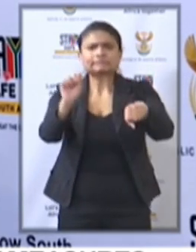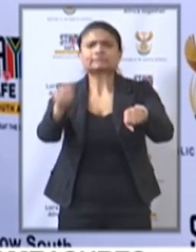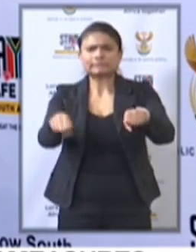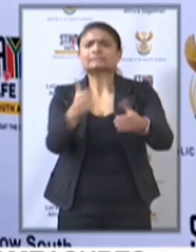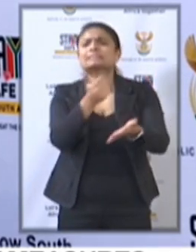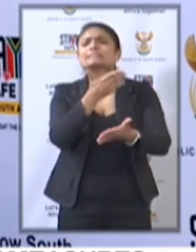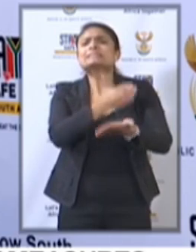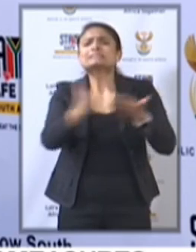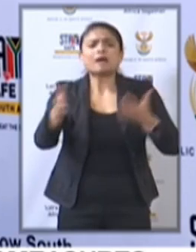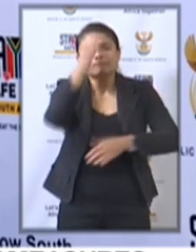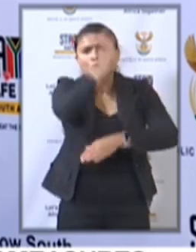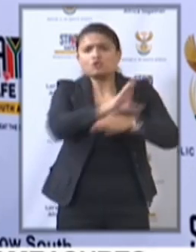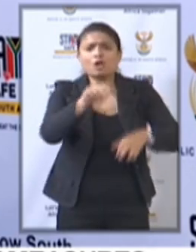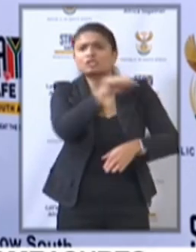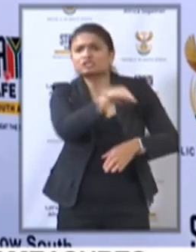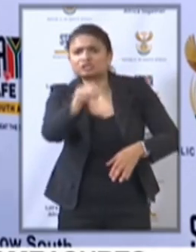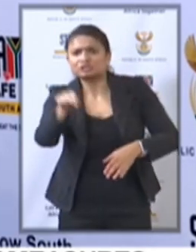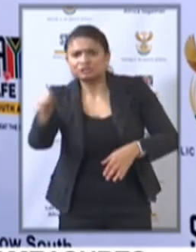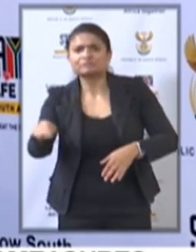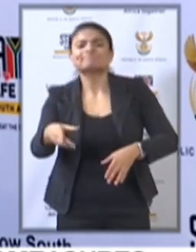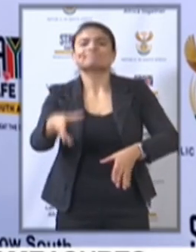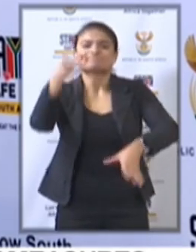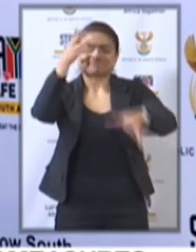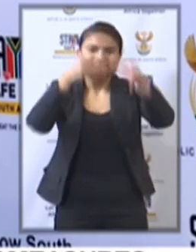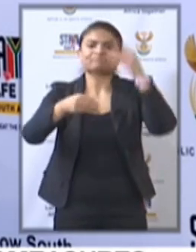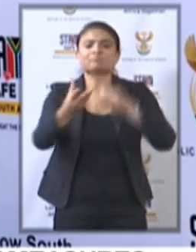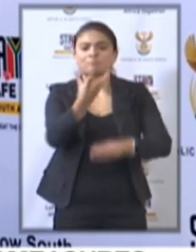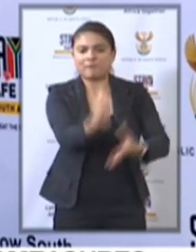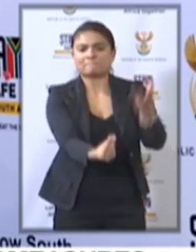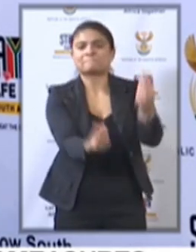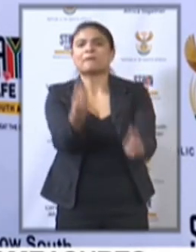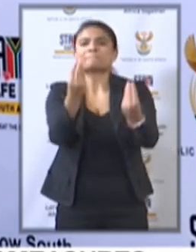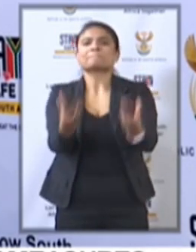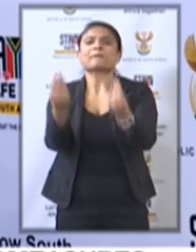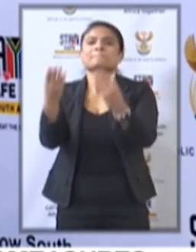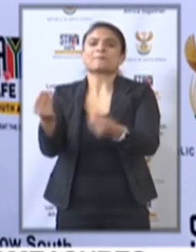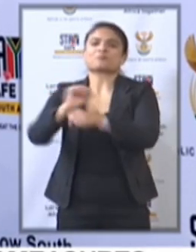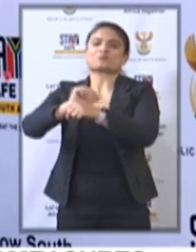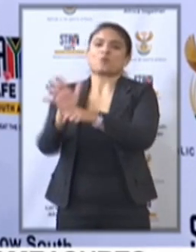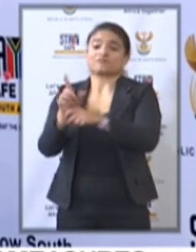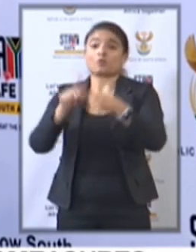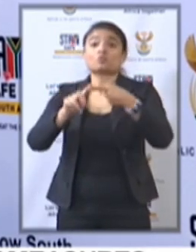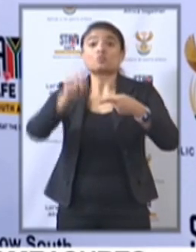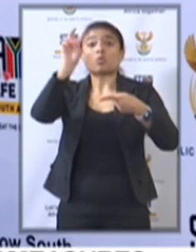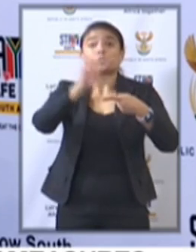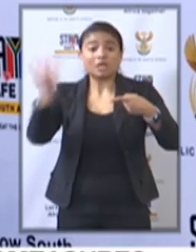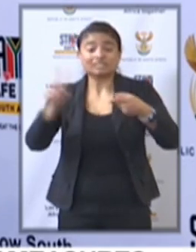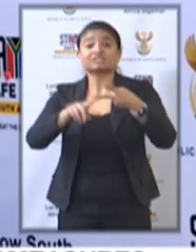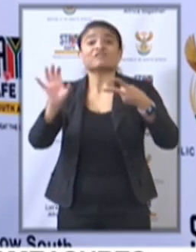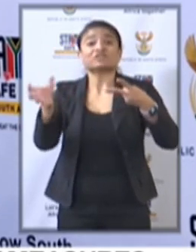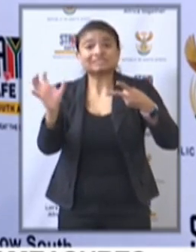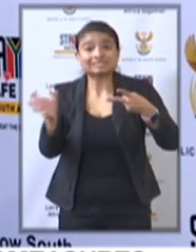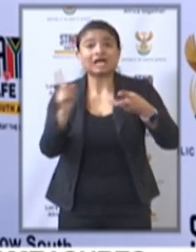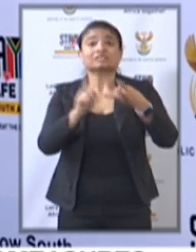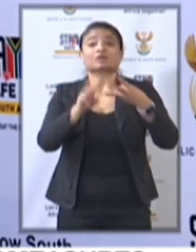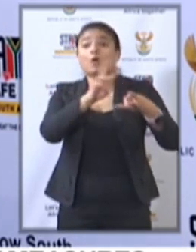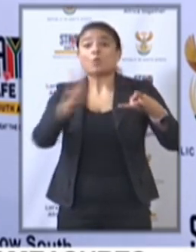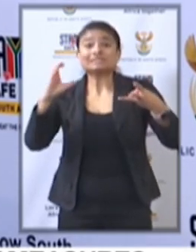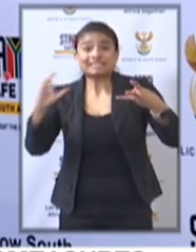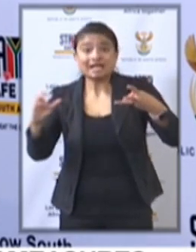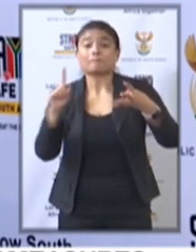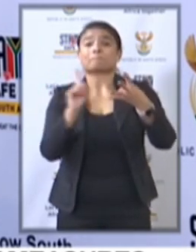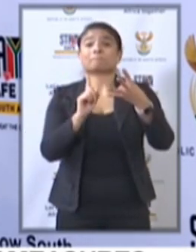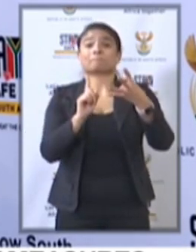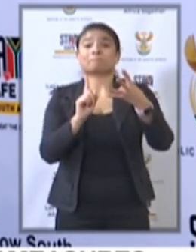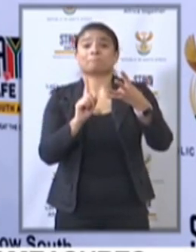colleges have experienced some infections, in particular in the Northwest Free State, Western Cape and Gauteng. They are the worst